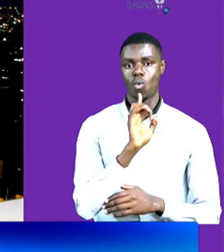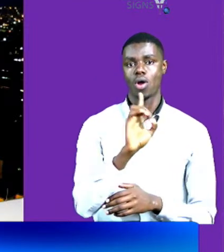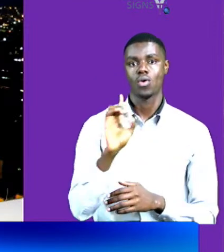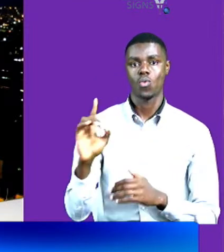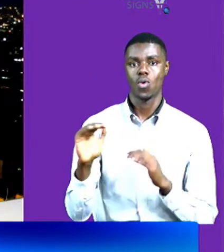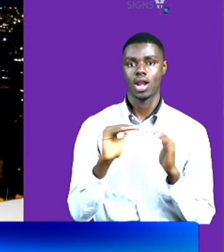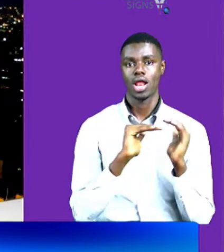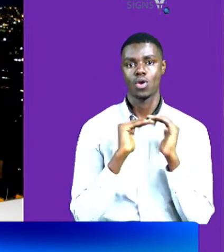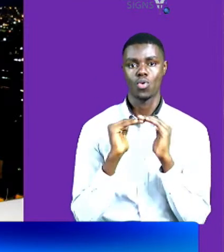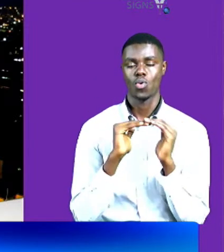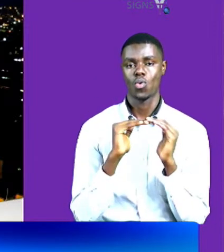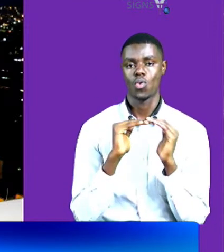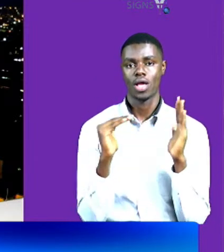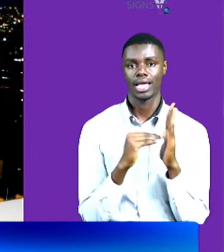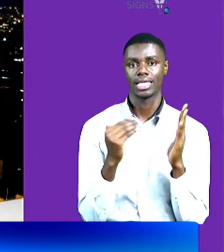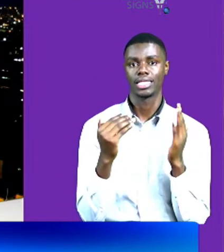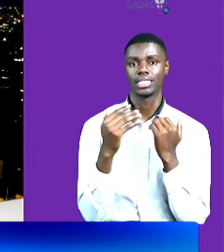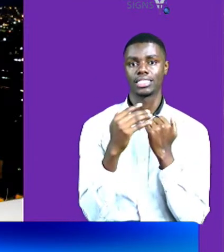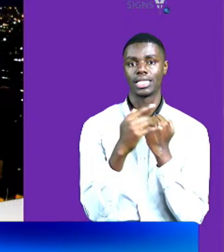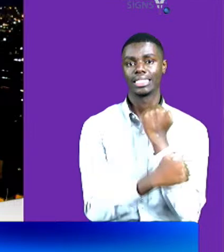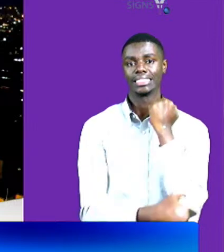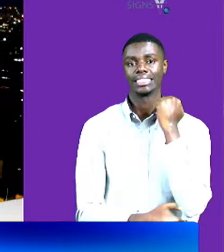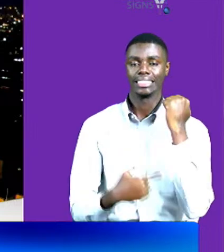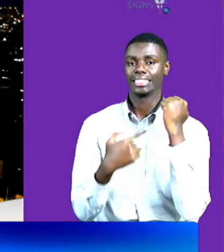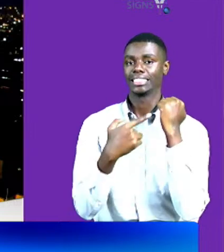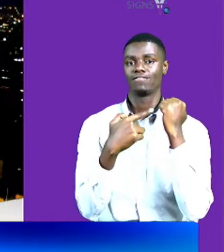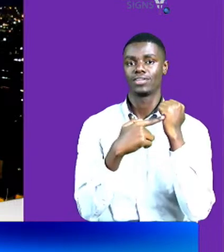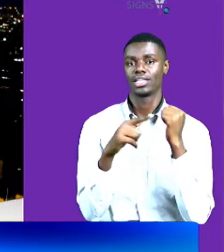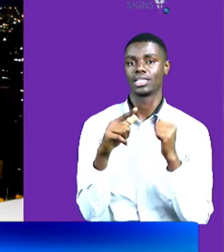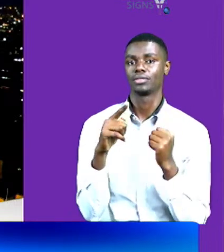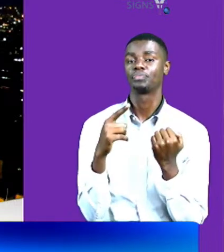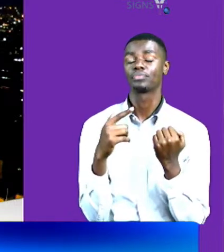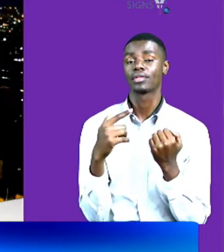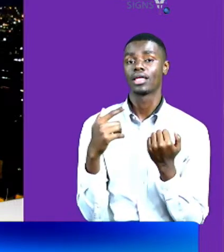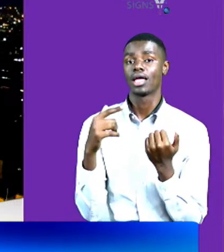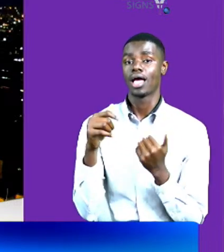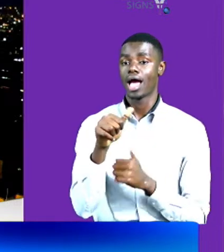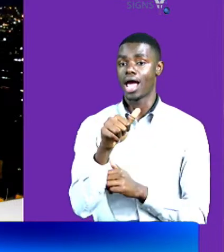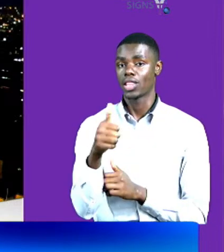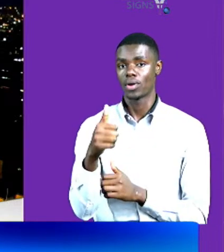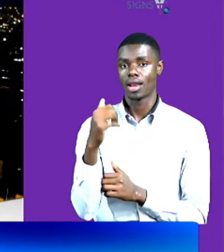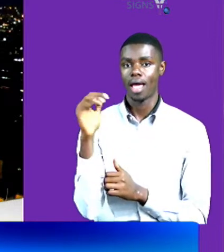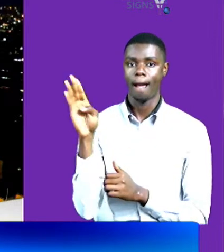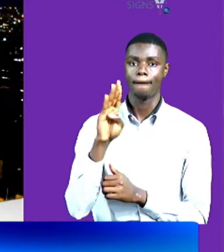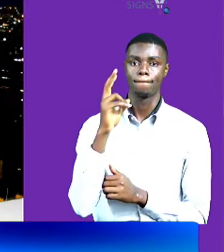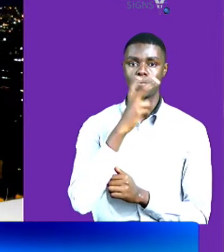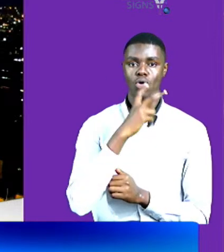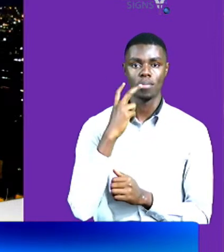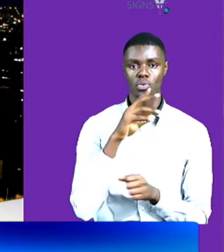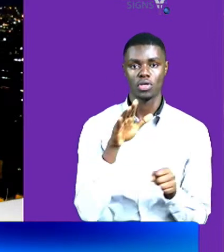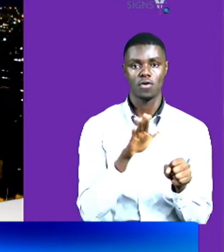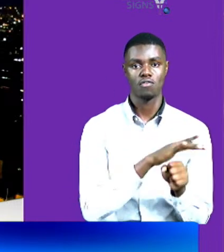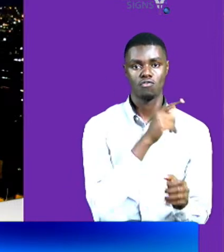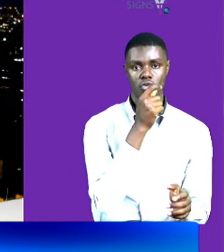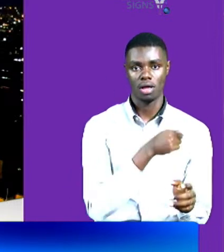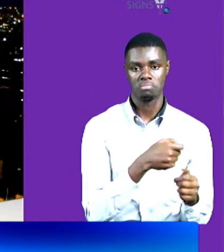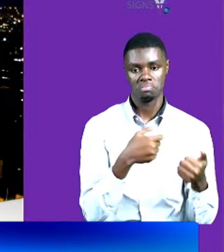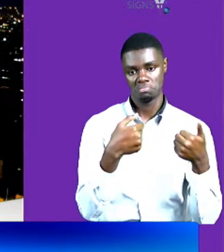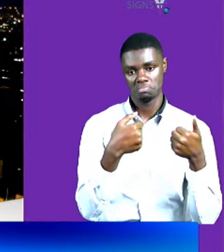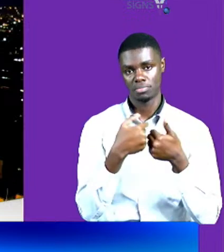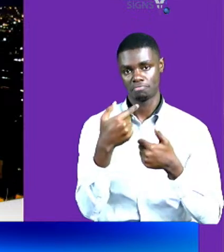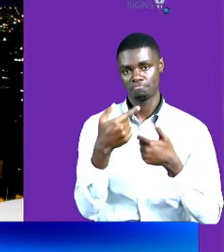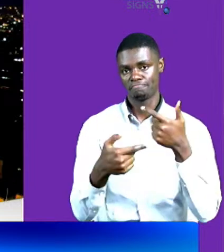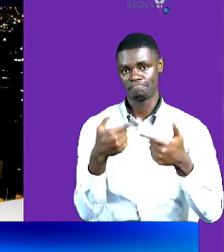1-1 draw against Sheffield United. Elsewhere, Bournemouth and Fulham are underway,